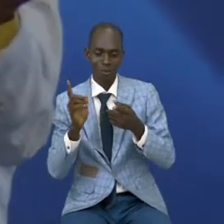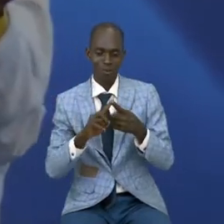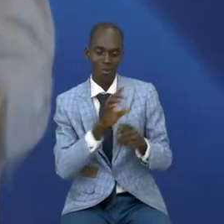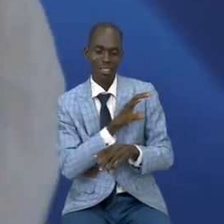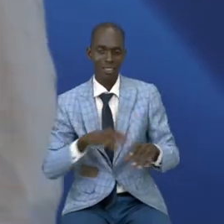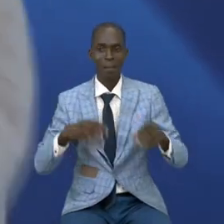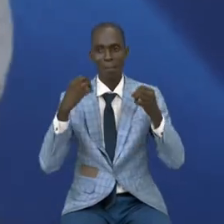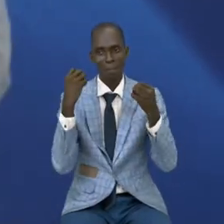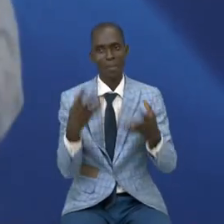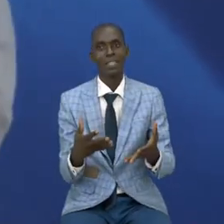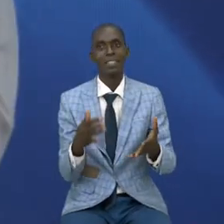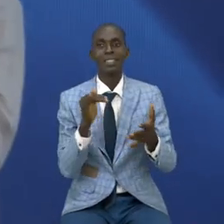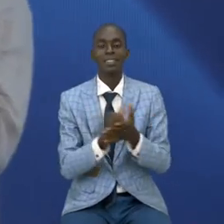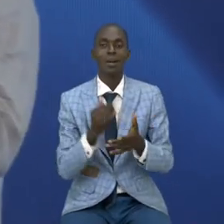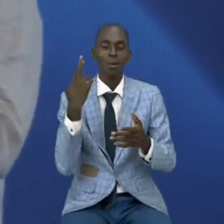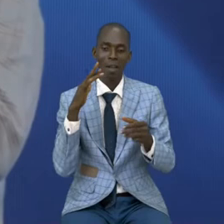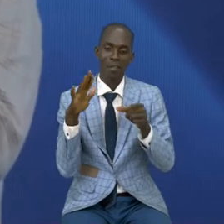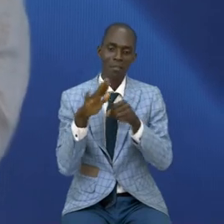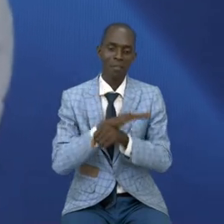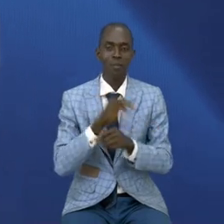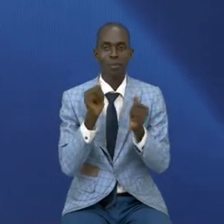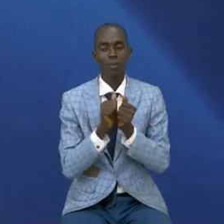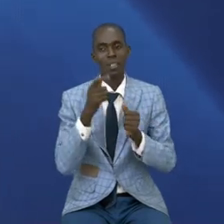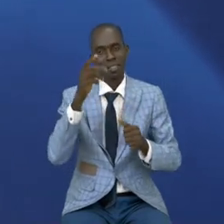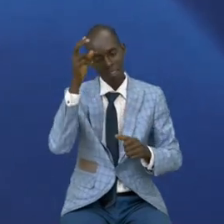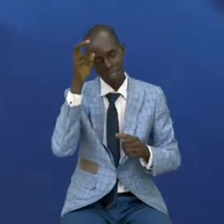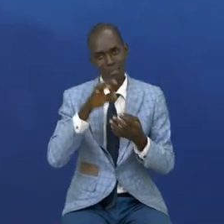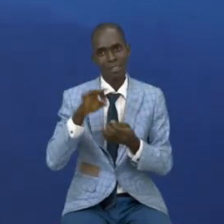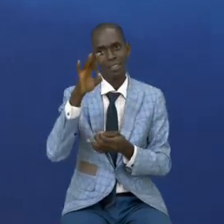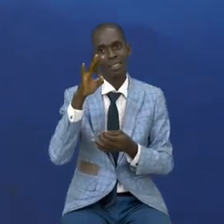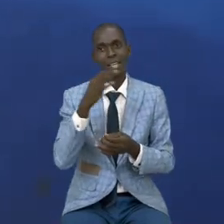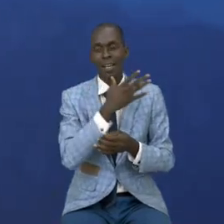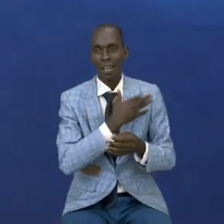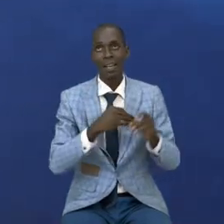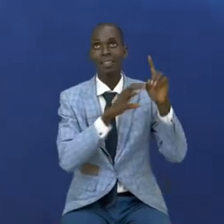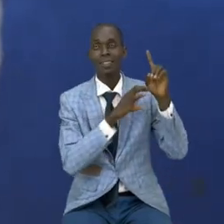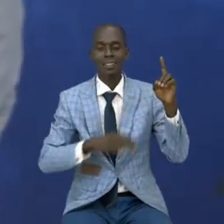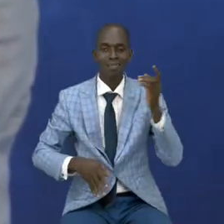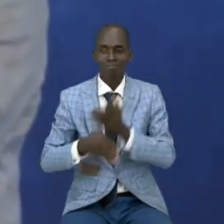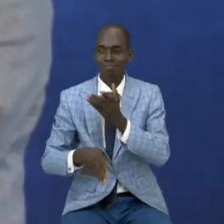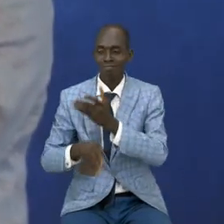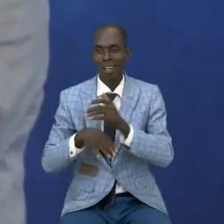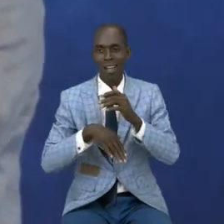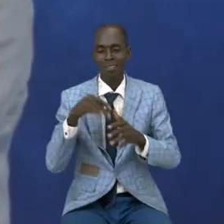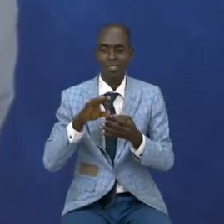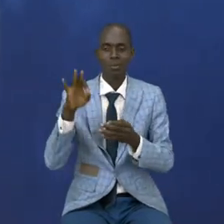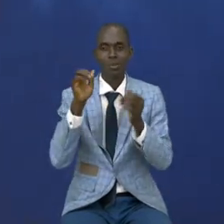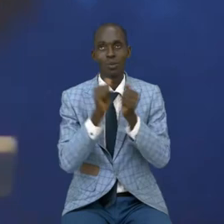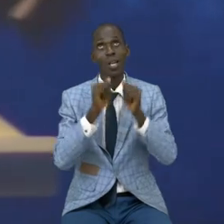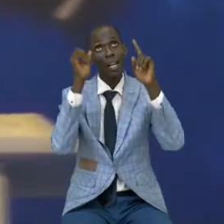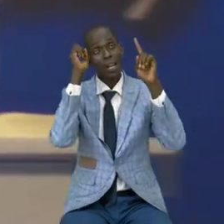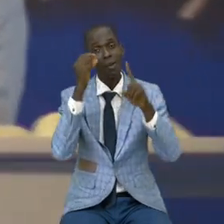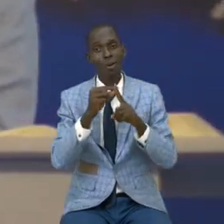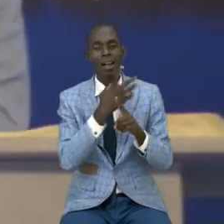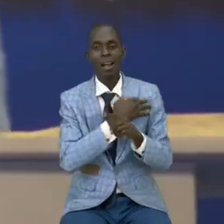many that were possessed with devils, and he cast out the spirits with his word and